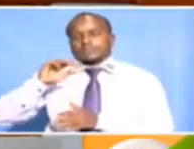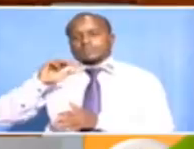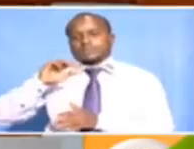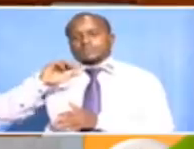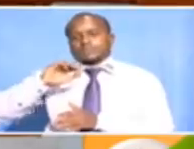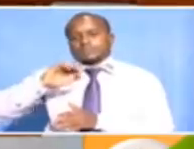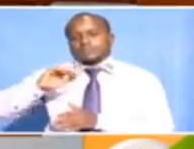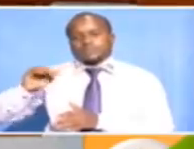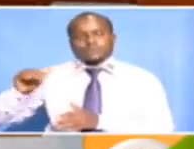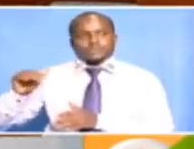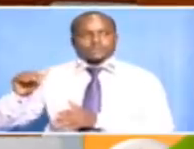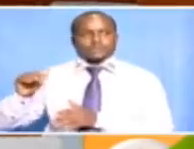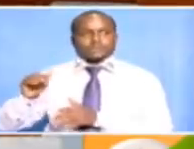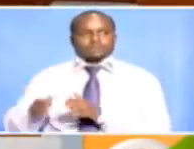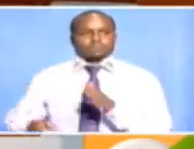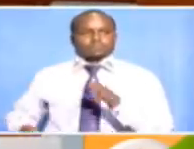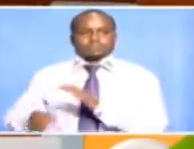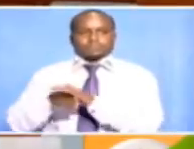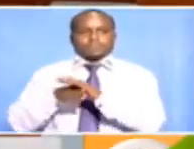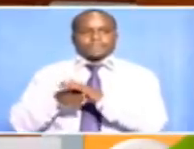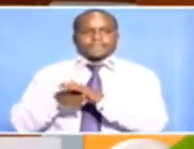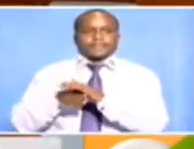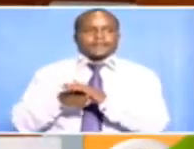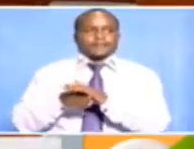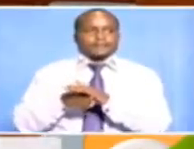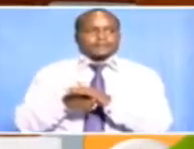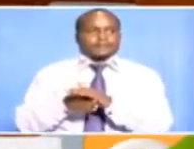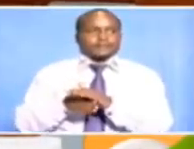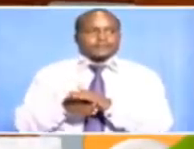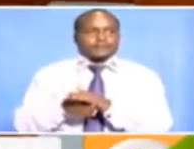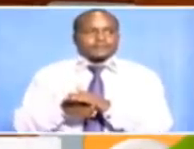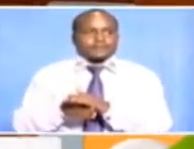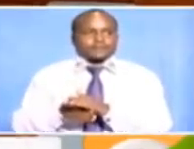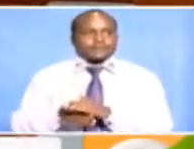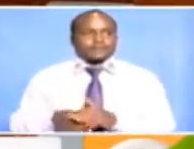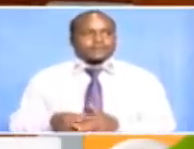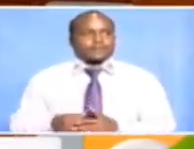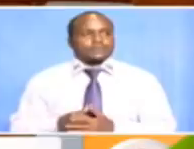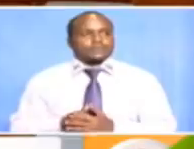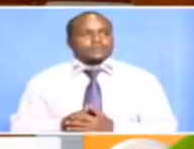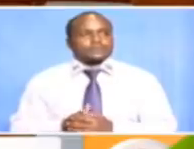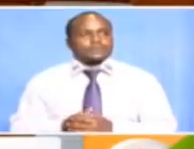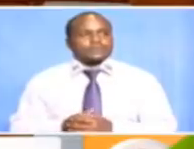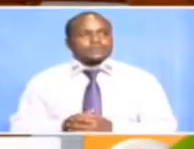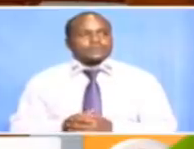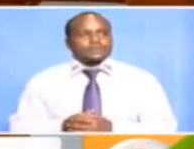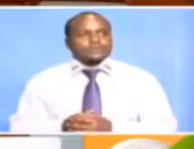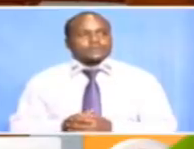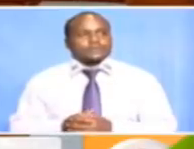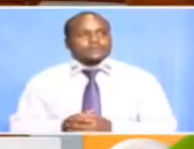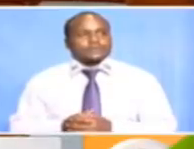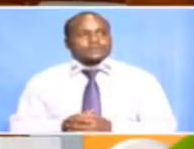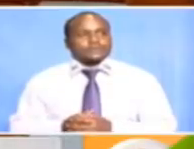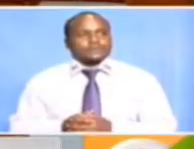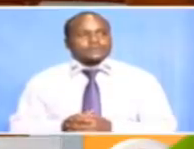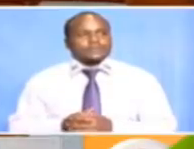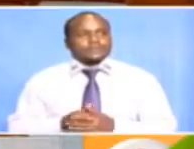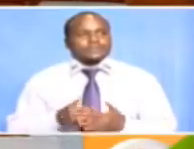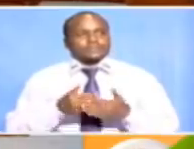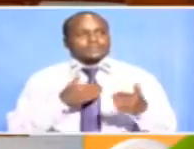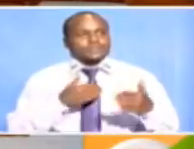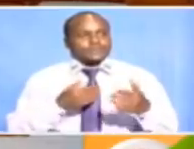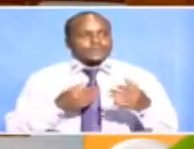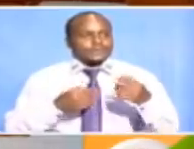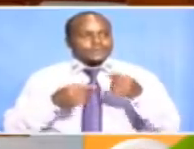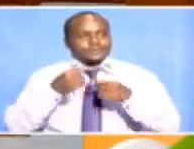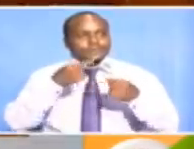Elaji, impeached. Did you have anything before we go there, Jeff, I want to take you back. We have not